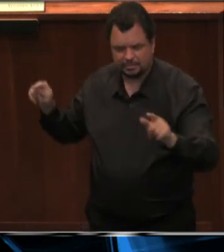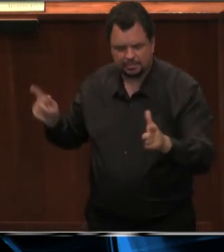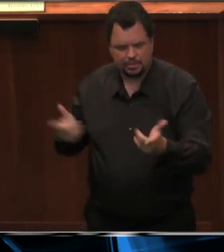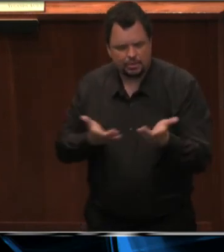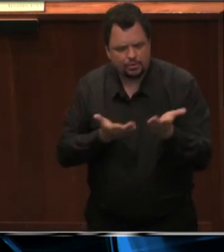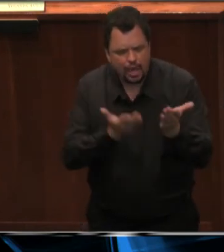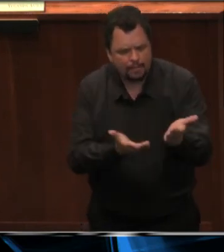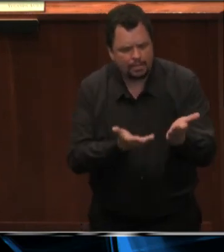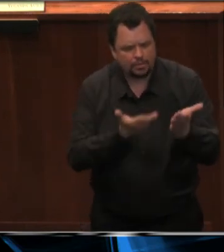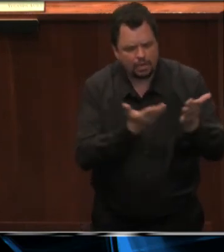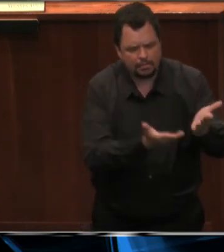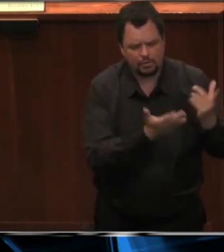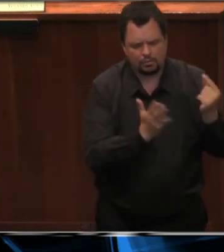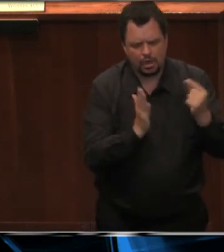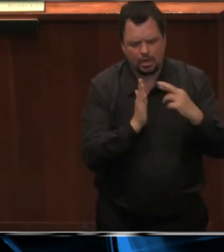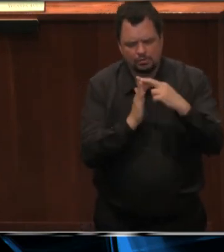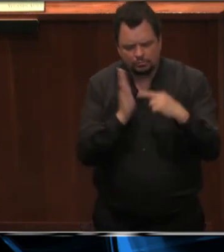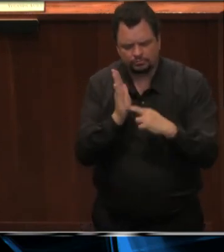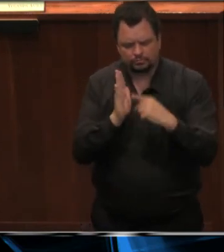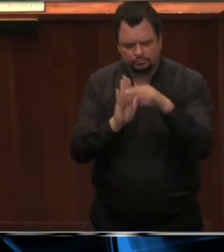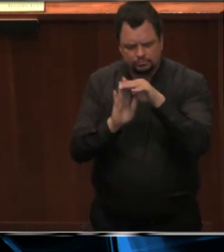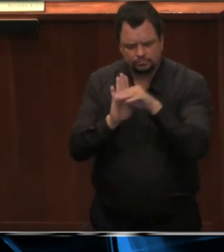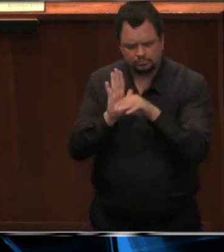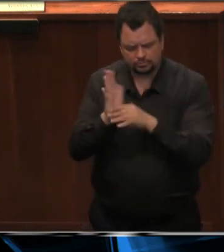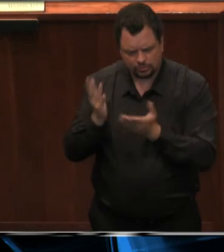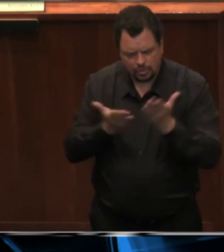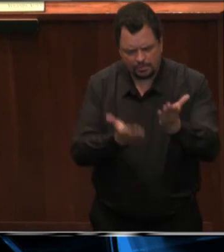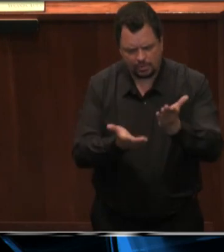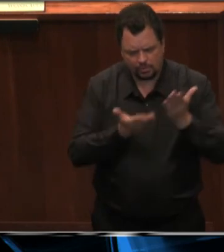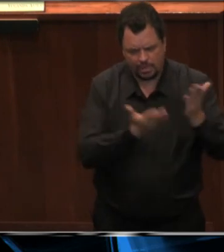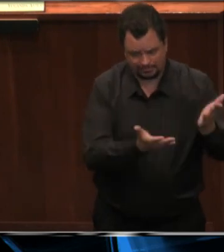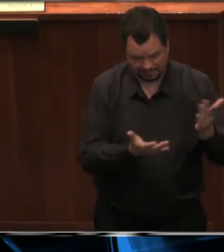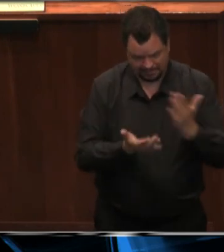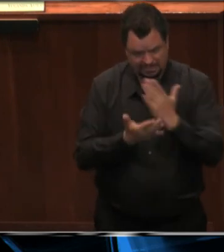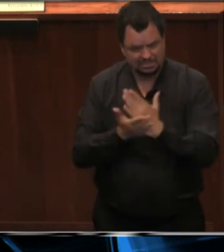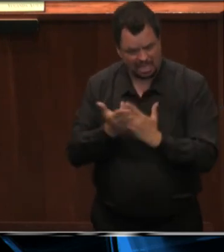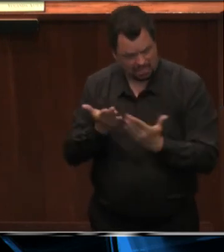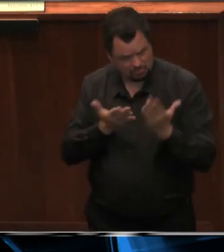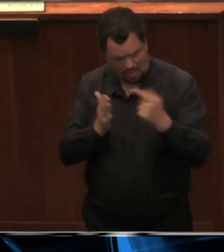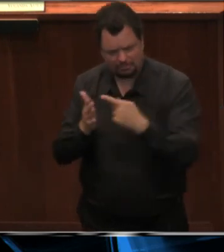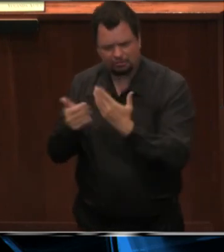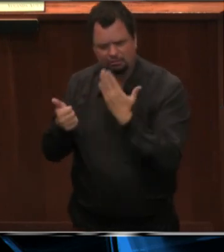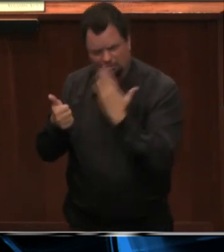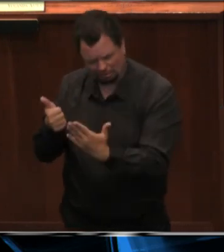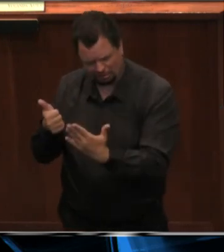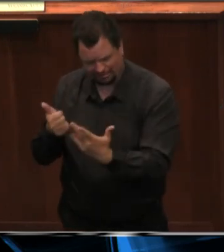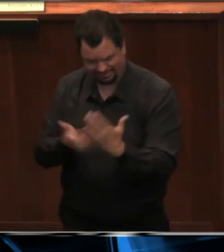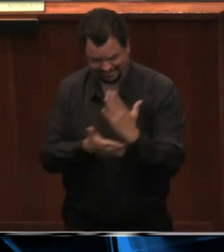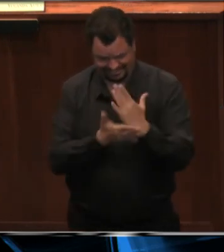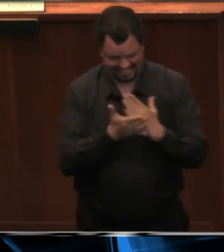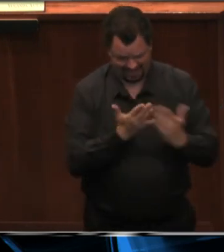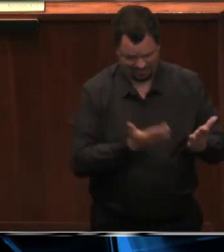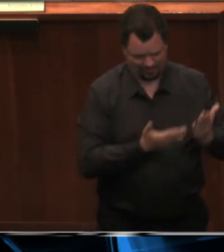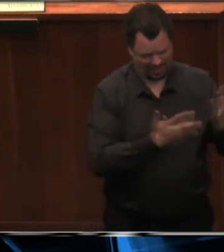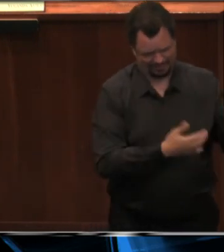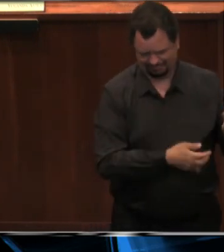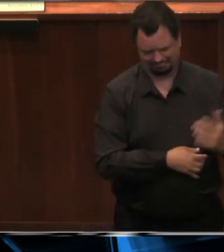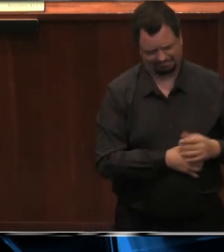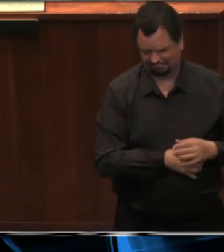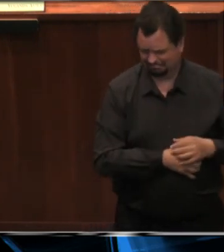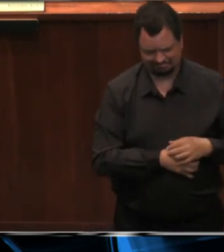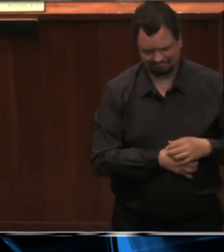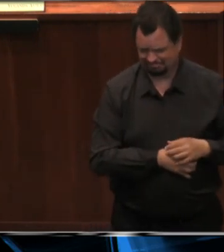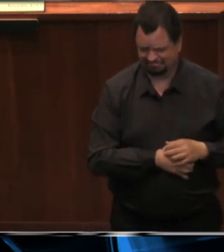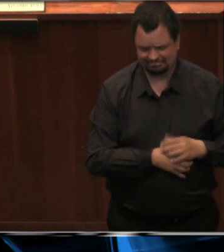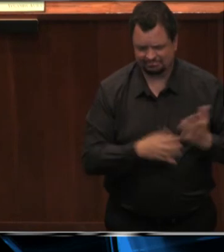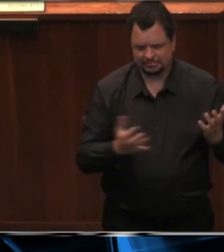appreciate the work that you have done. Your recommendations are good, but we cannot have them just be recommendations. They must be requirements for the